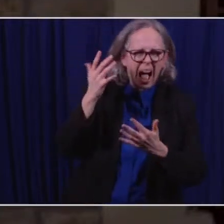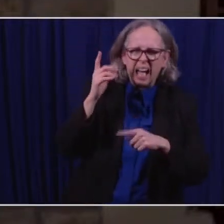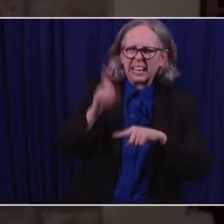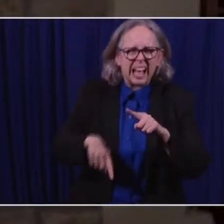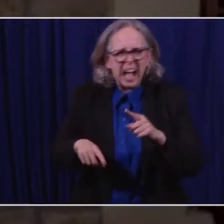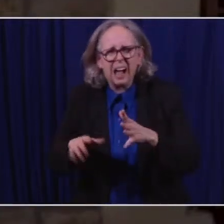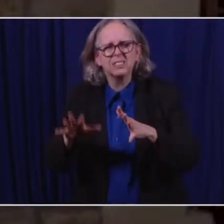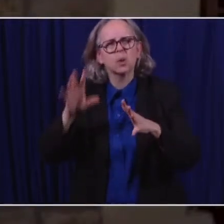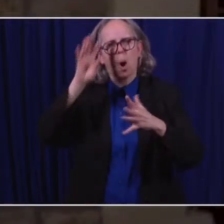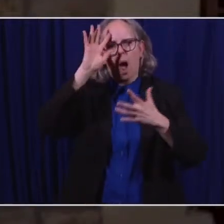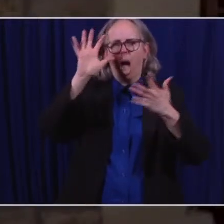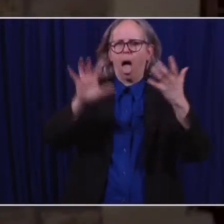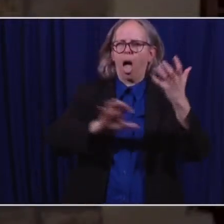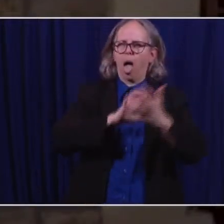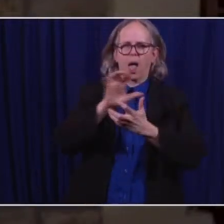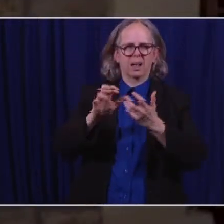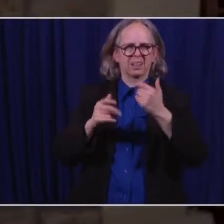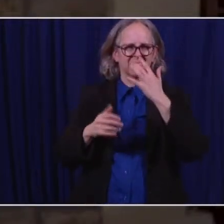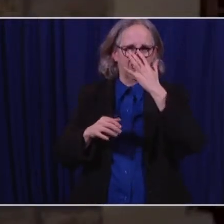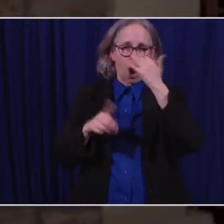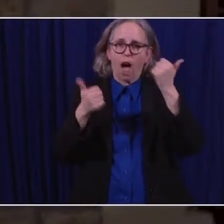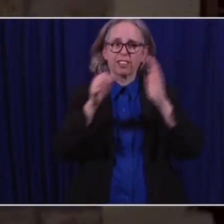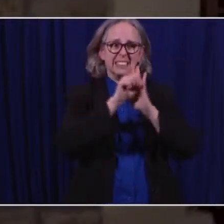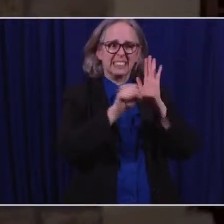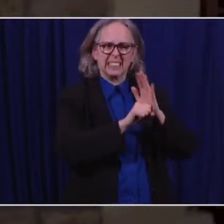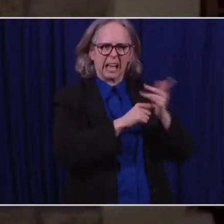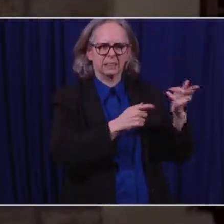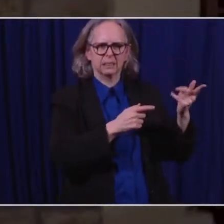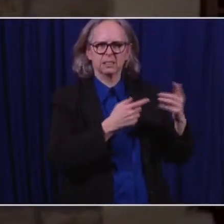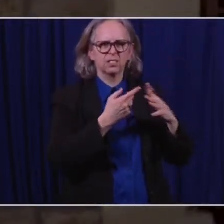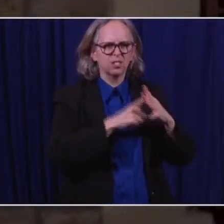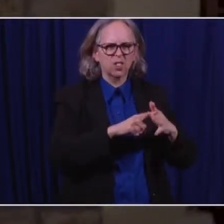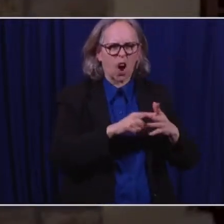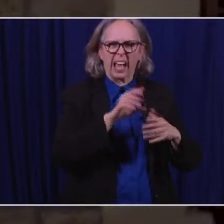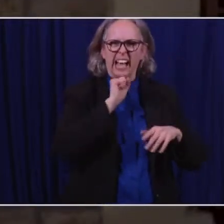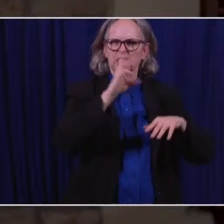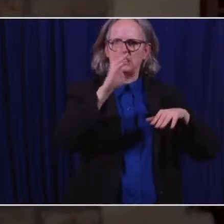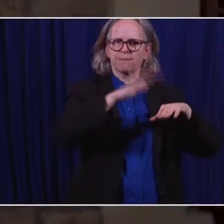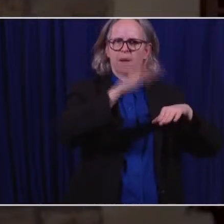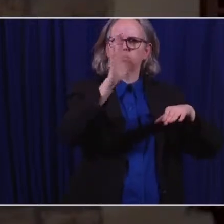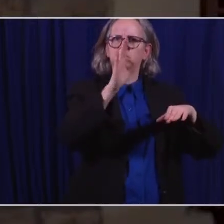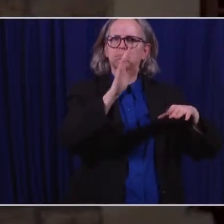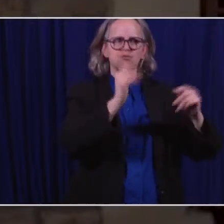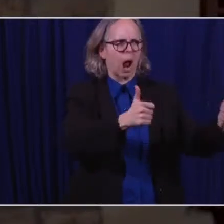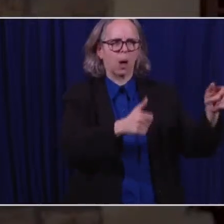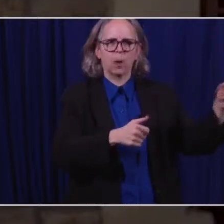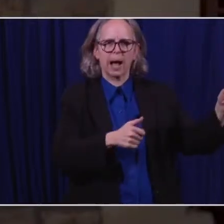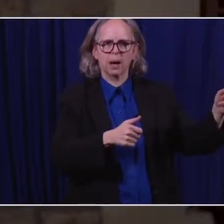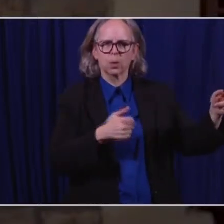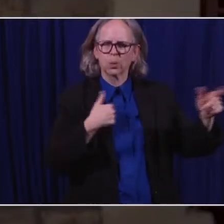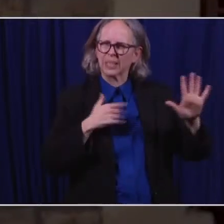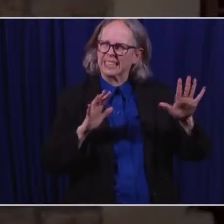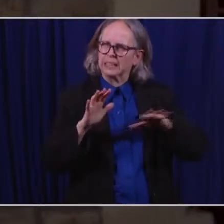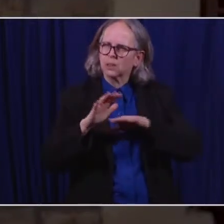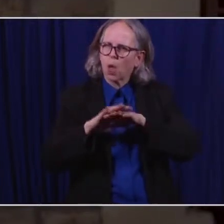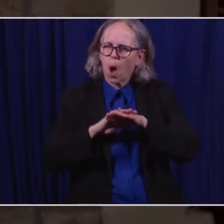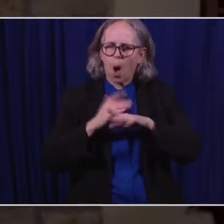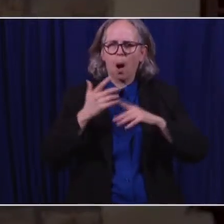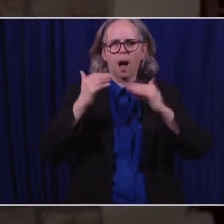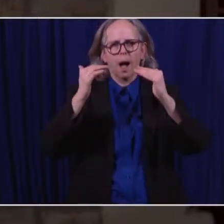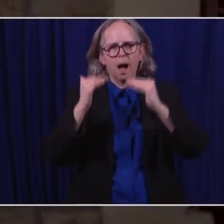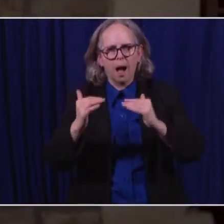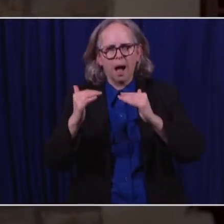65. We wanted to give our older Ohioans a little head start,